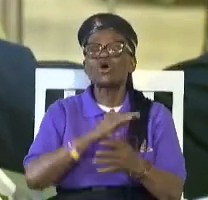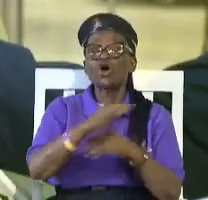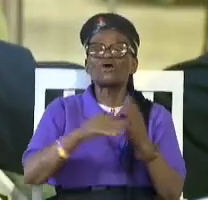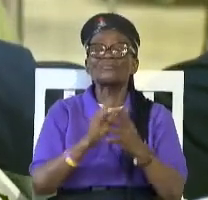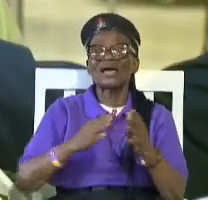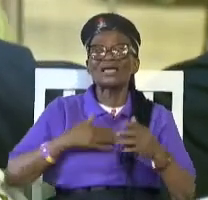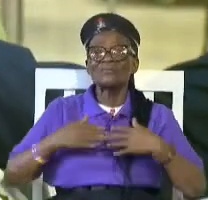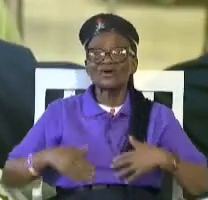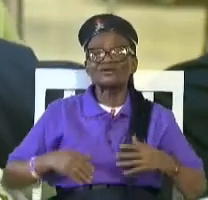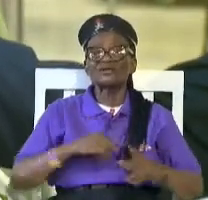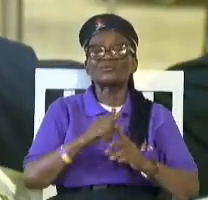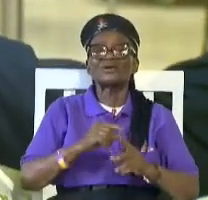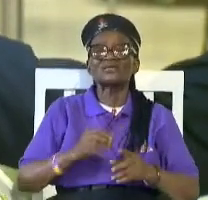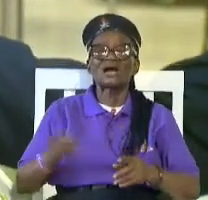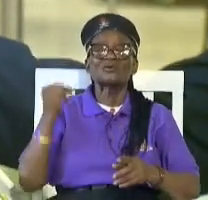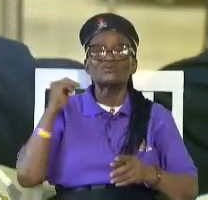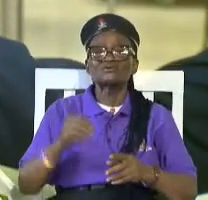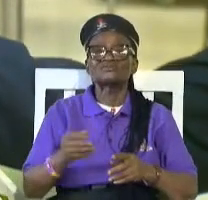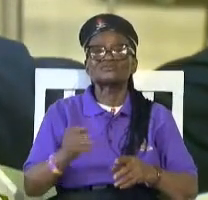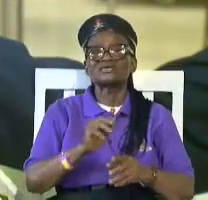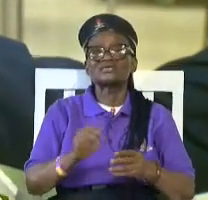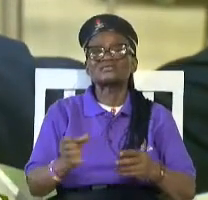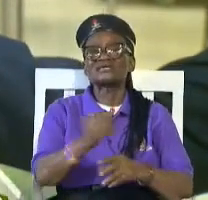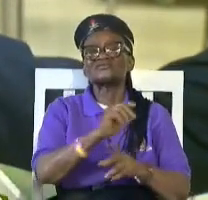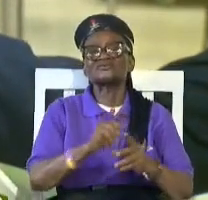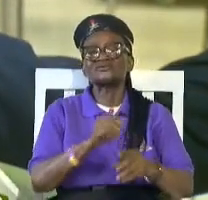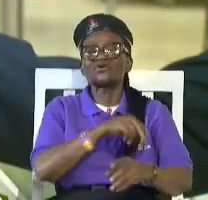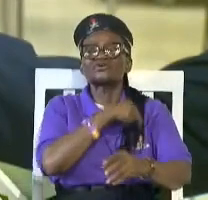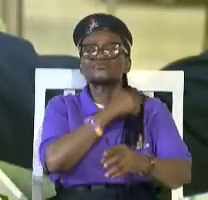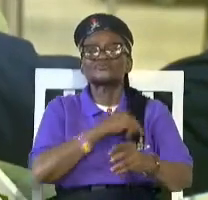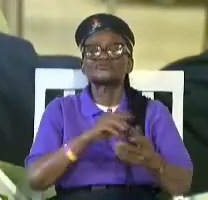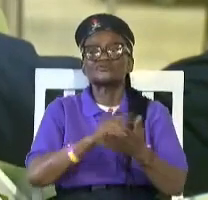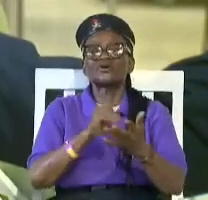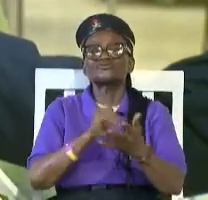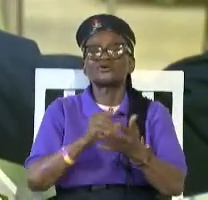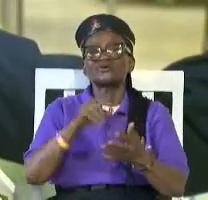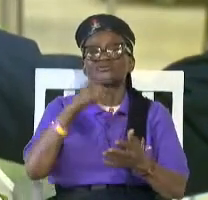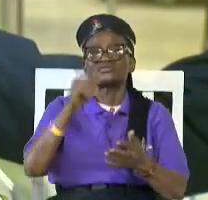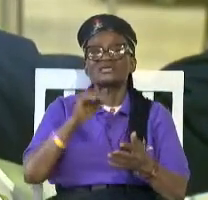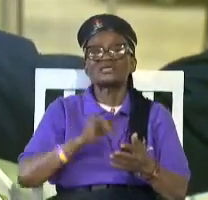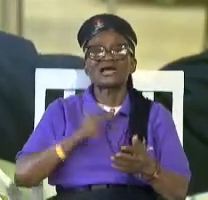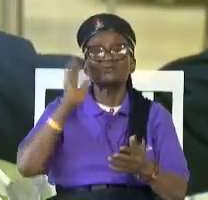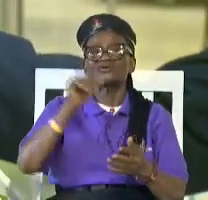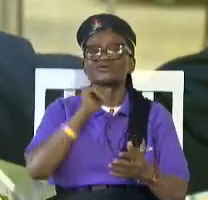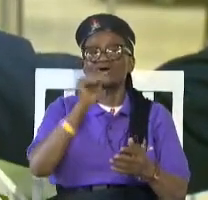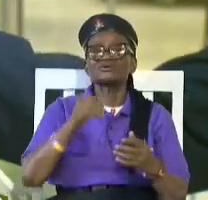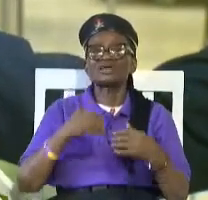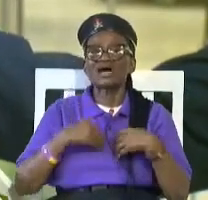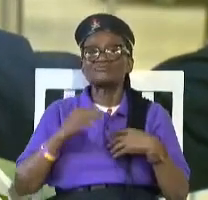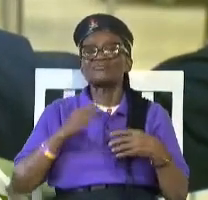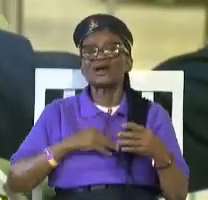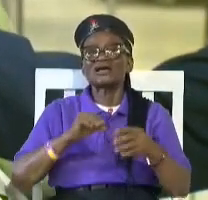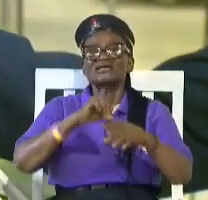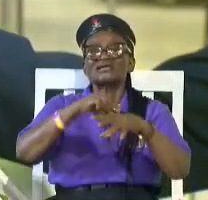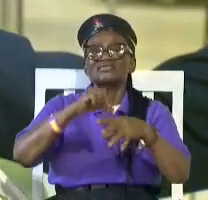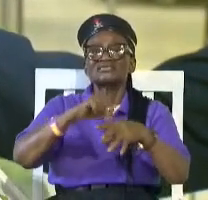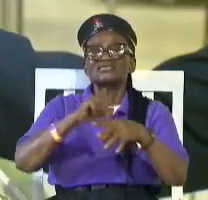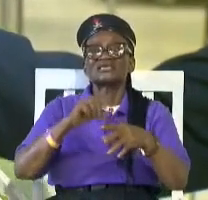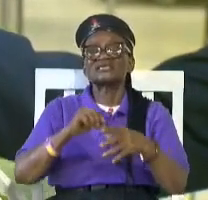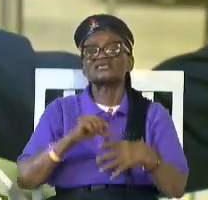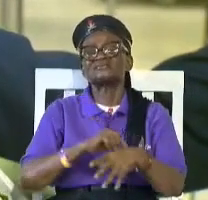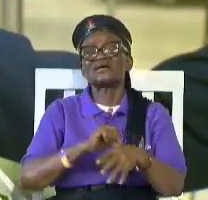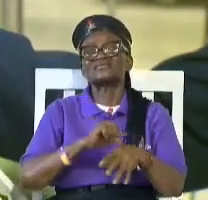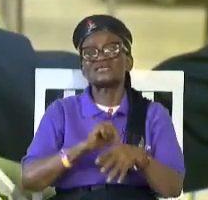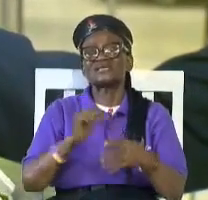And when I was taken to the hospital, the doctor said, I cannot get my skin back. And people were telling me